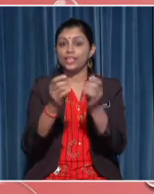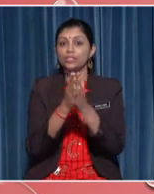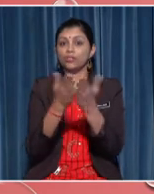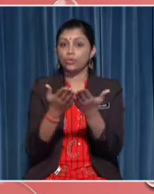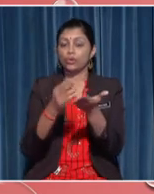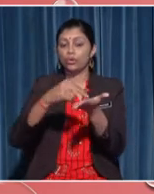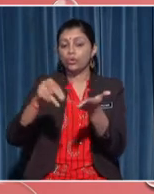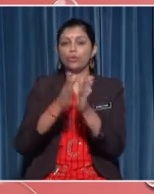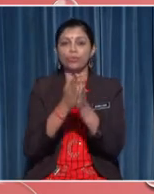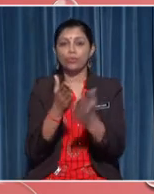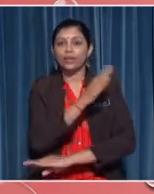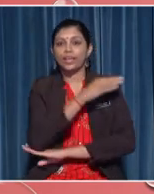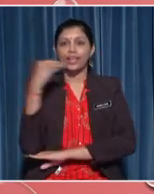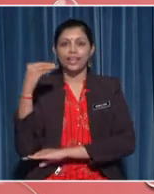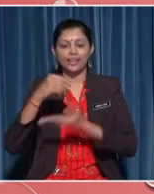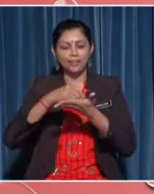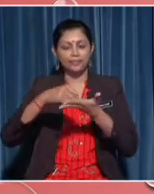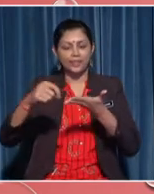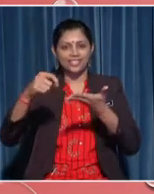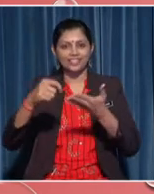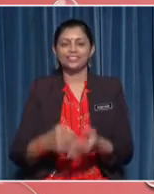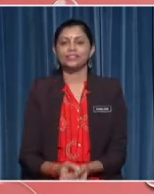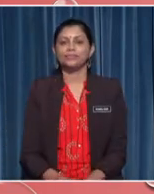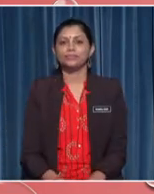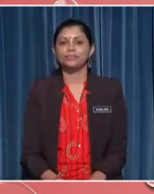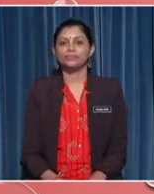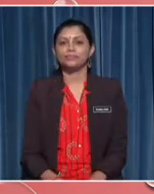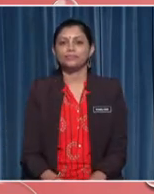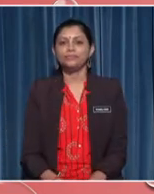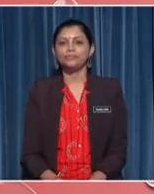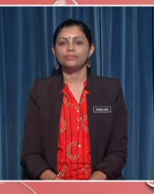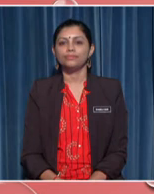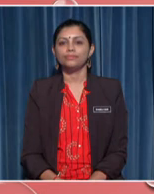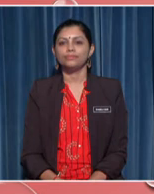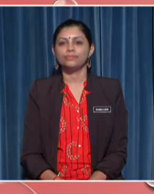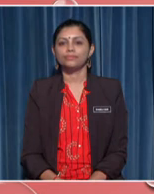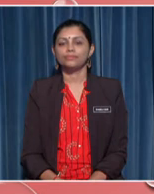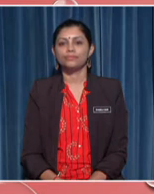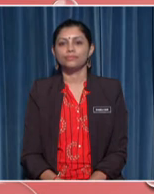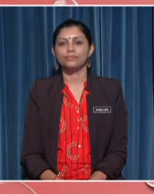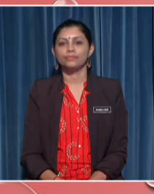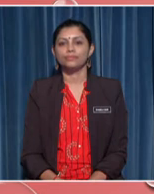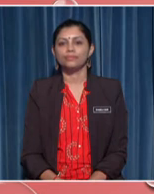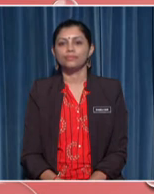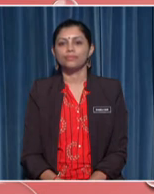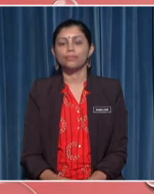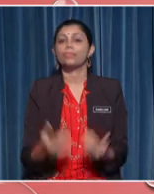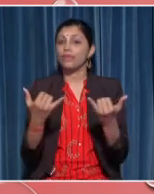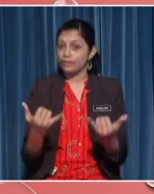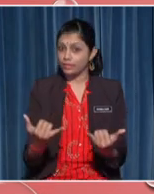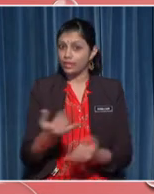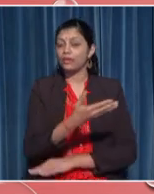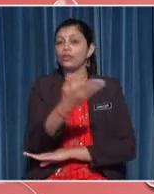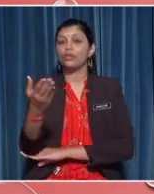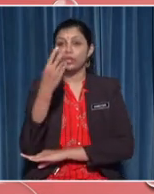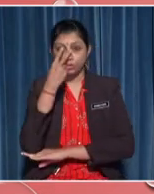and pencil. Great! Before we start our lesson, let's take a look